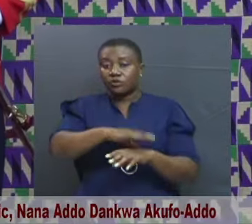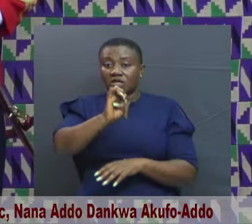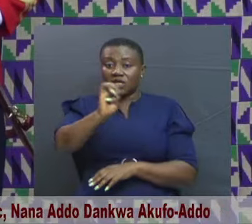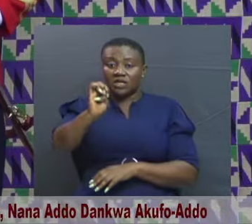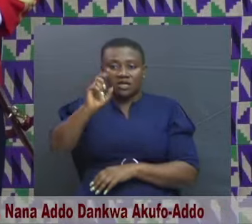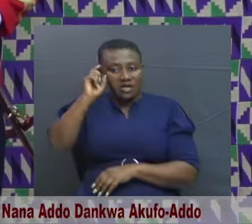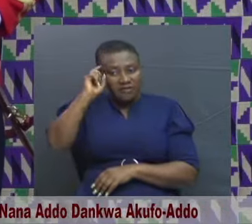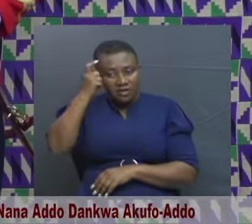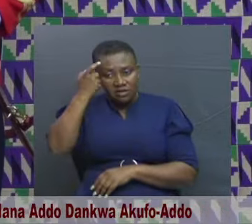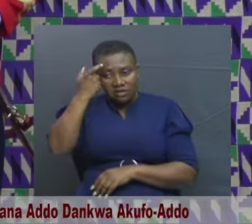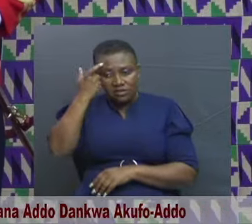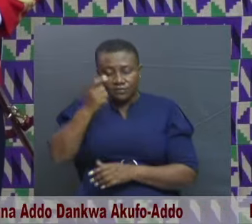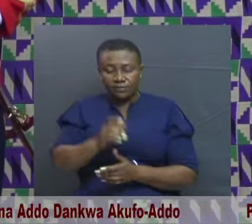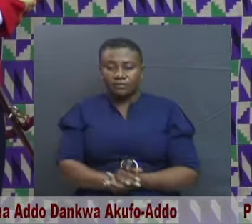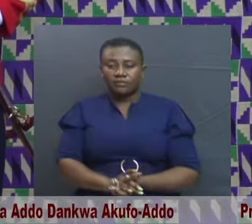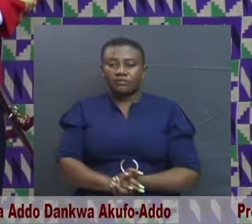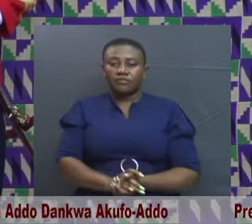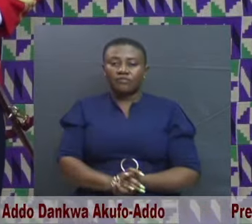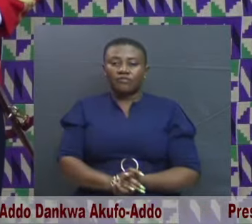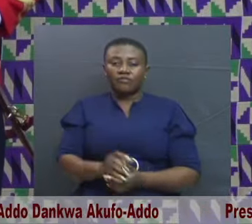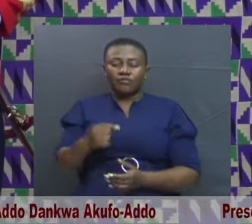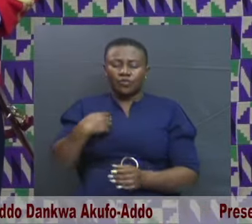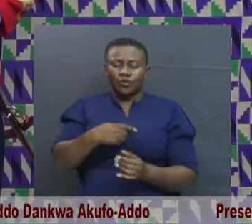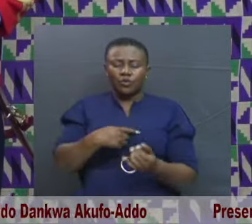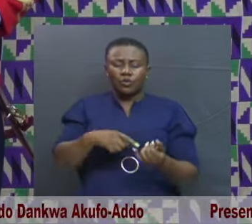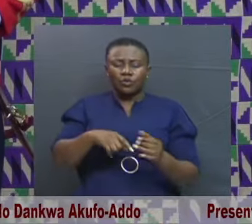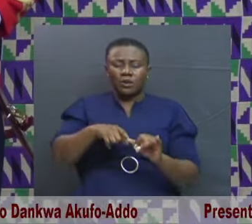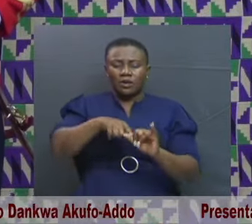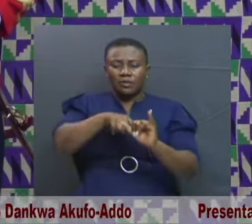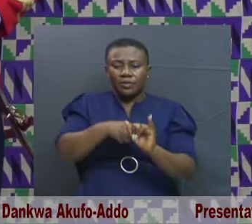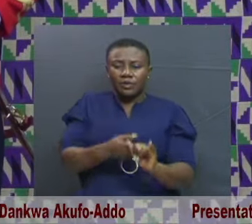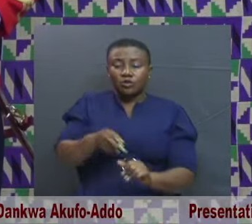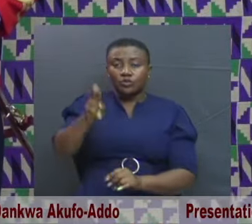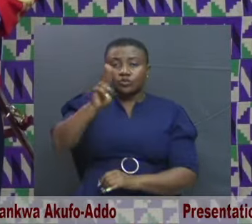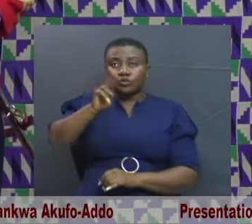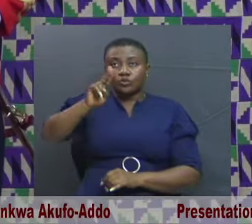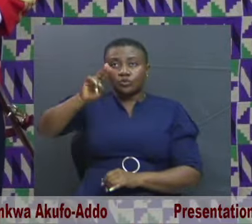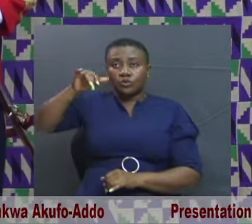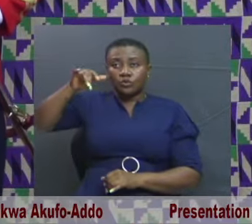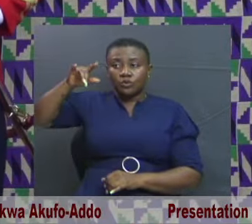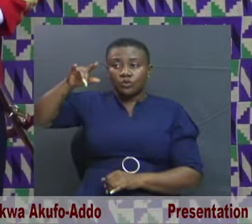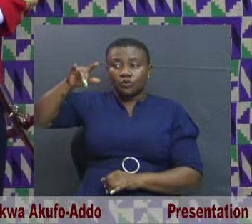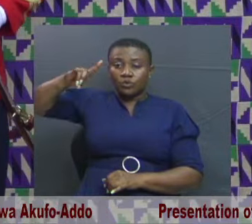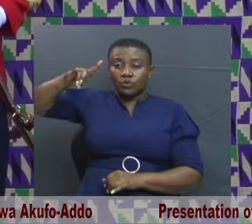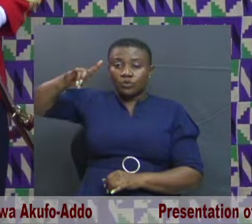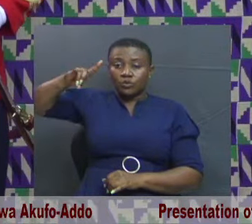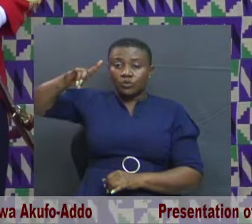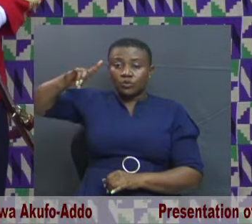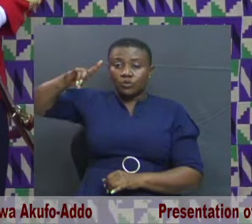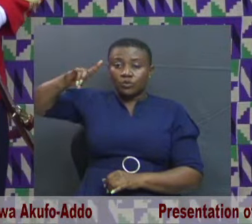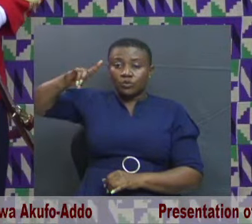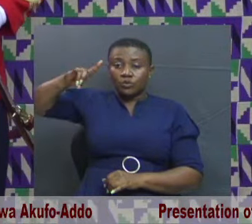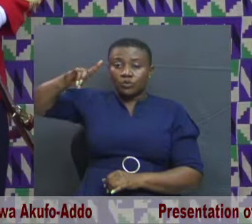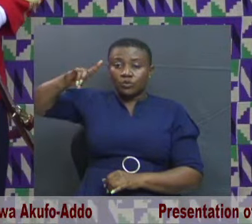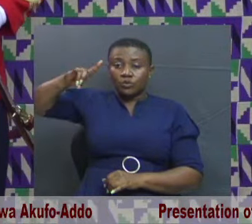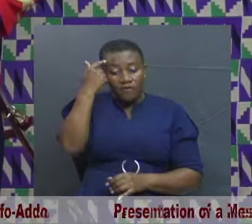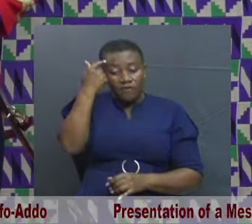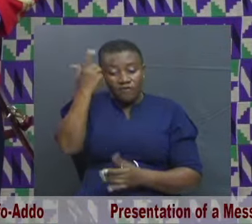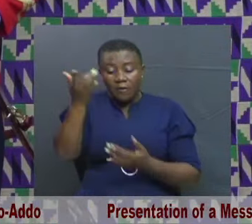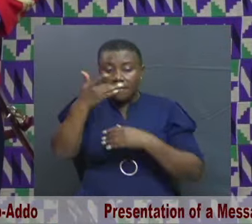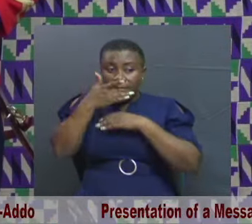governance we have also implemented the use of drones in the delivery of medicines blood and